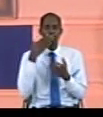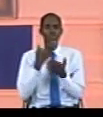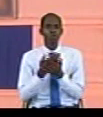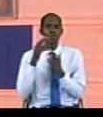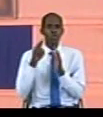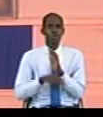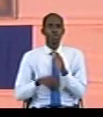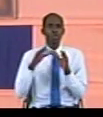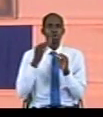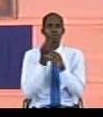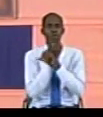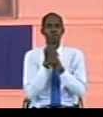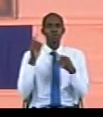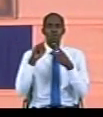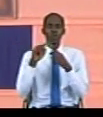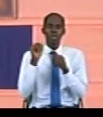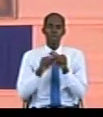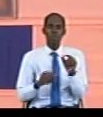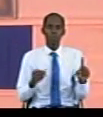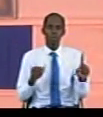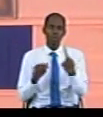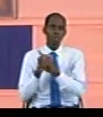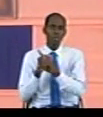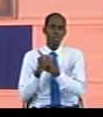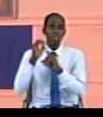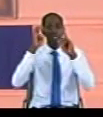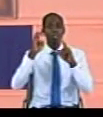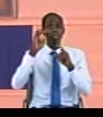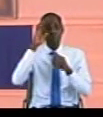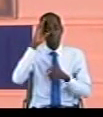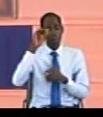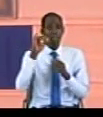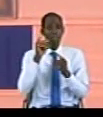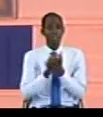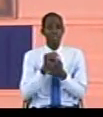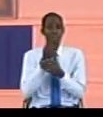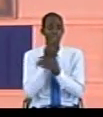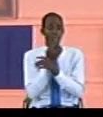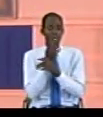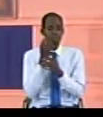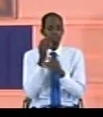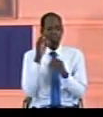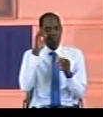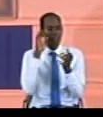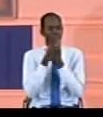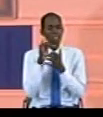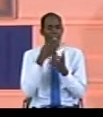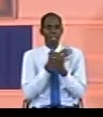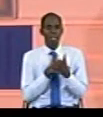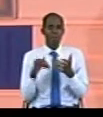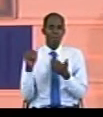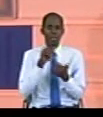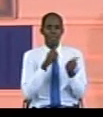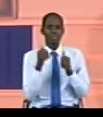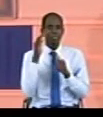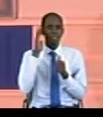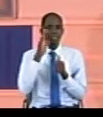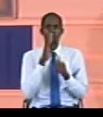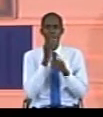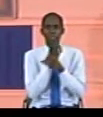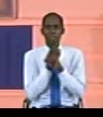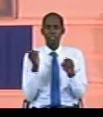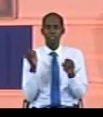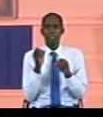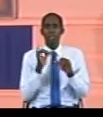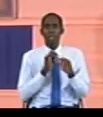every creature. He that believeth and is baptized shall be saved. He that believeth not shall be damned. I pray